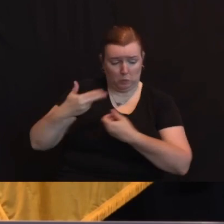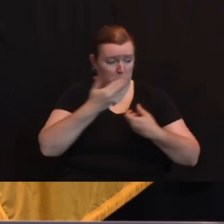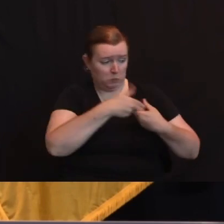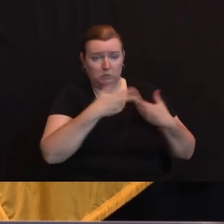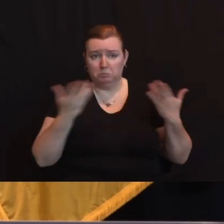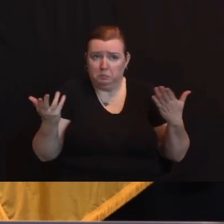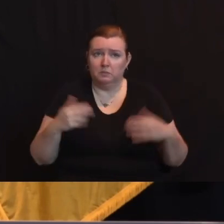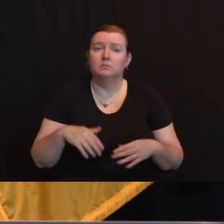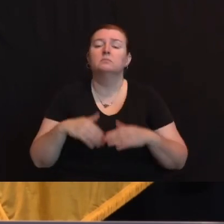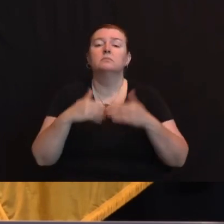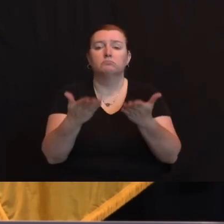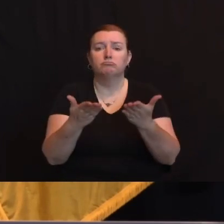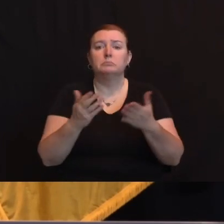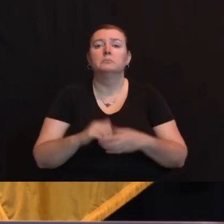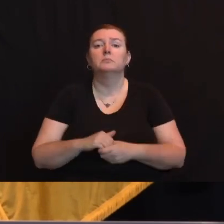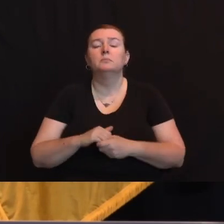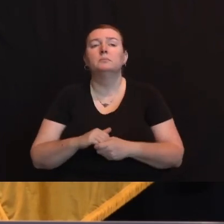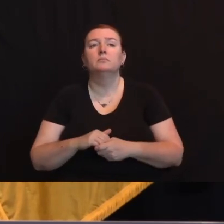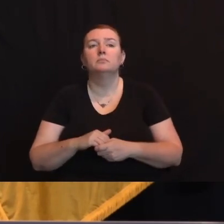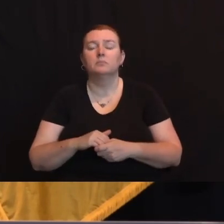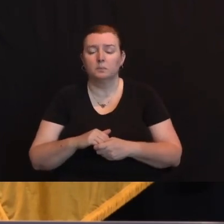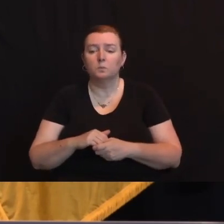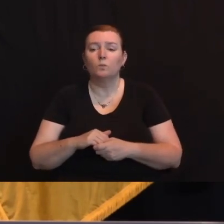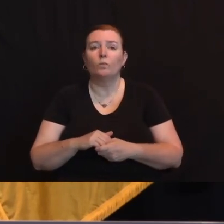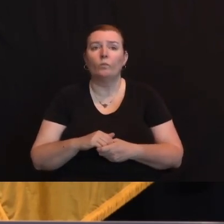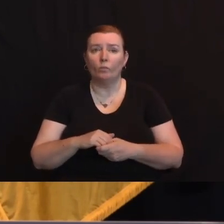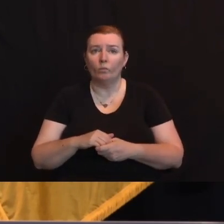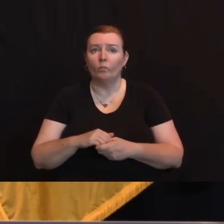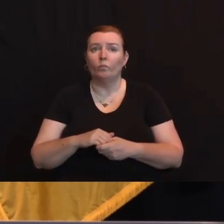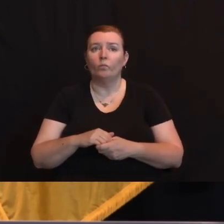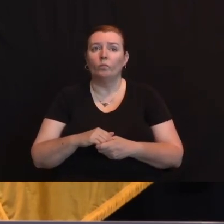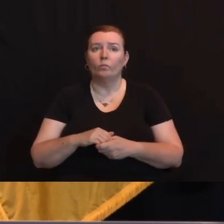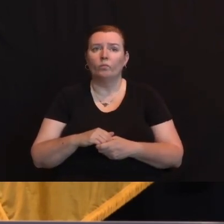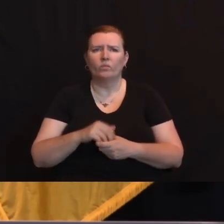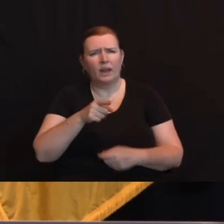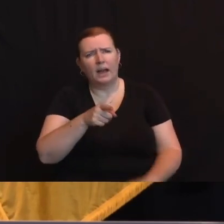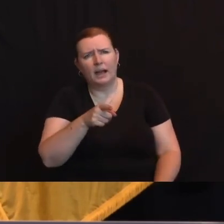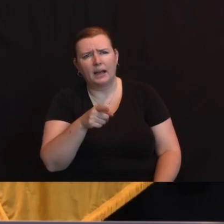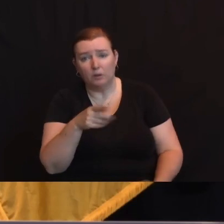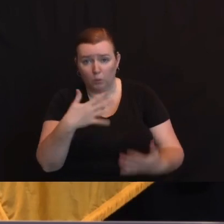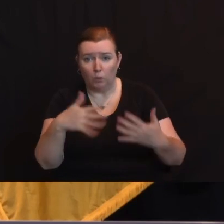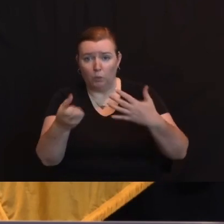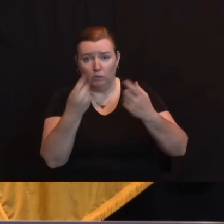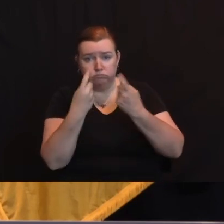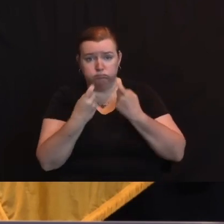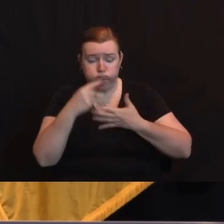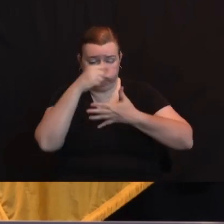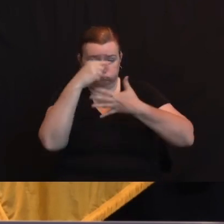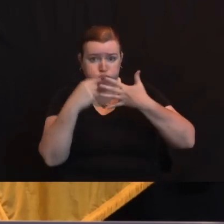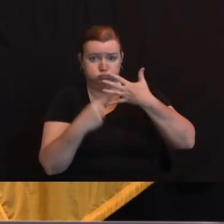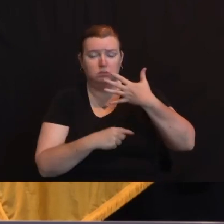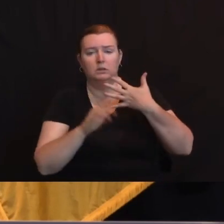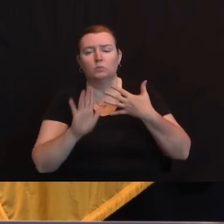These are somewhat, in many cases, in and around, at least your first three questions, in and around kind of a similar series of